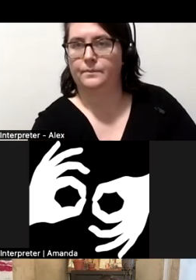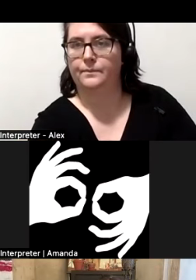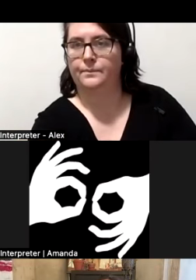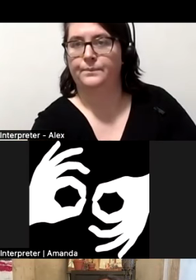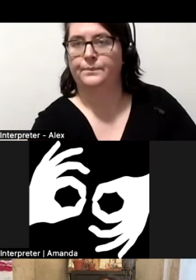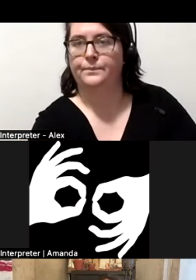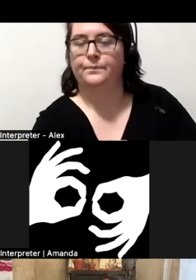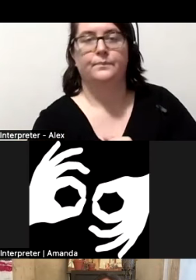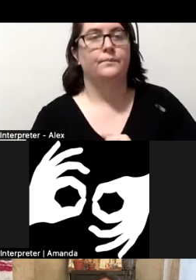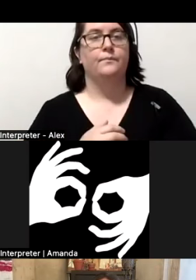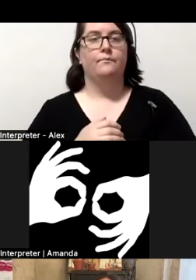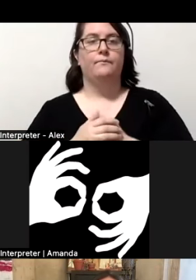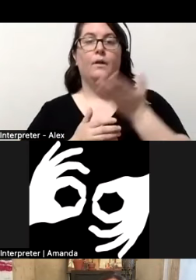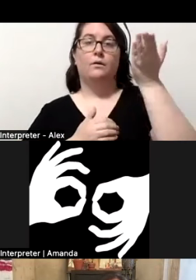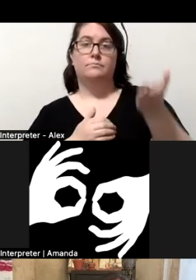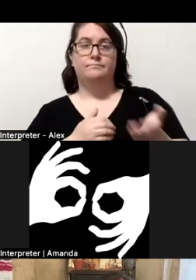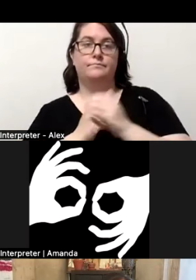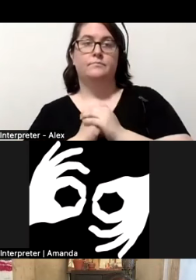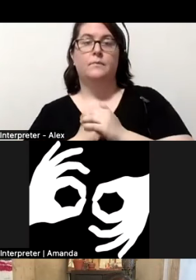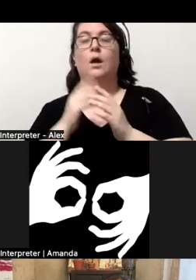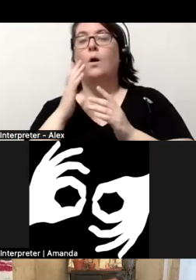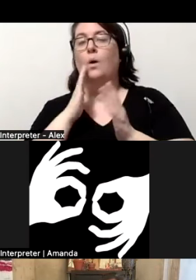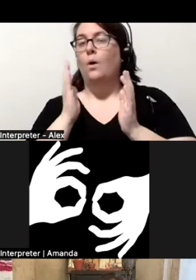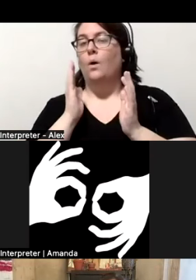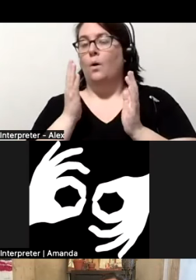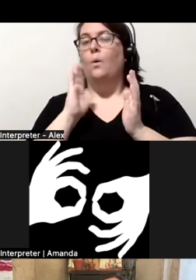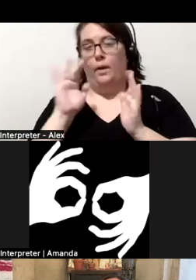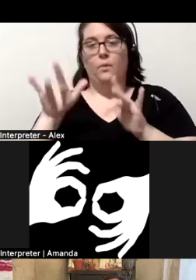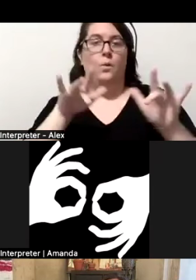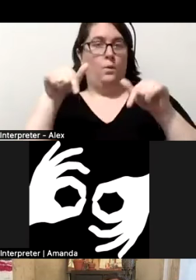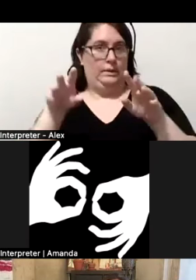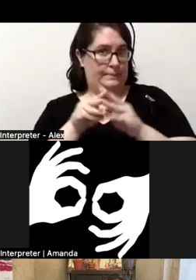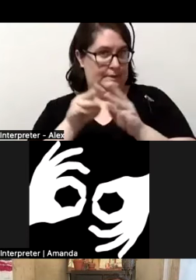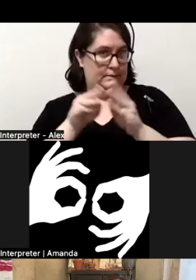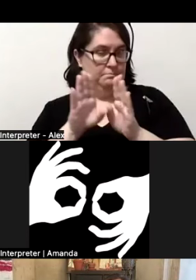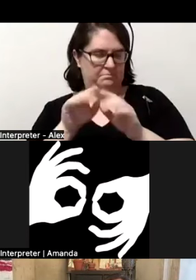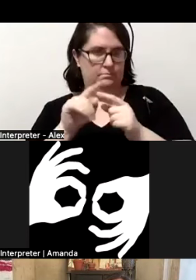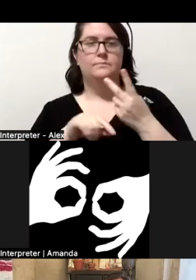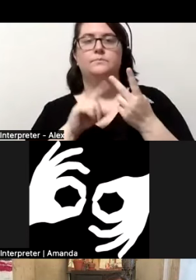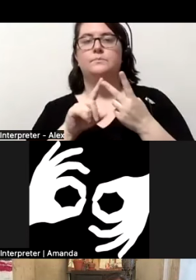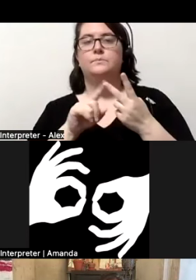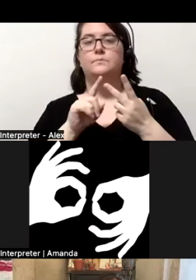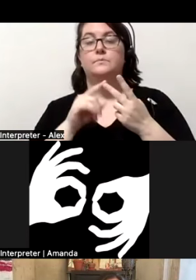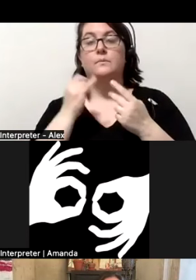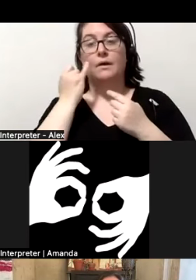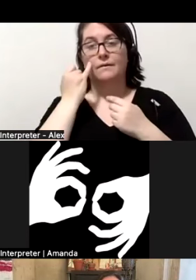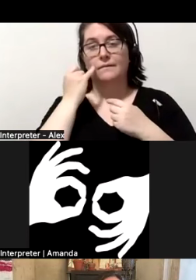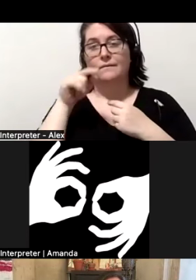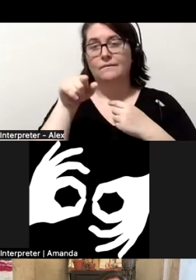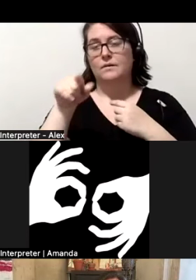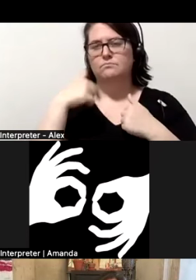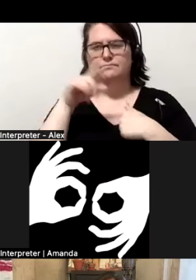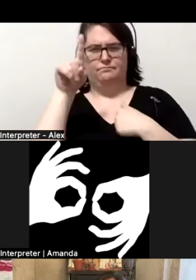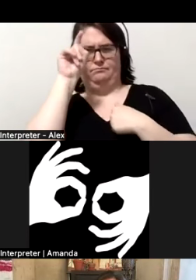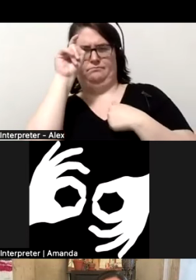So first off, as I mentioned, we are recording this session. If you have any questions throughout